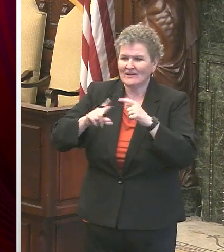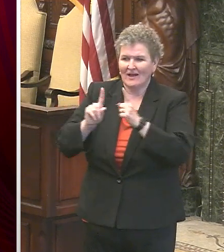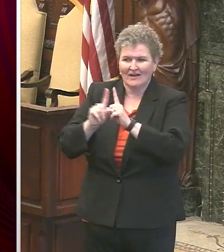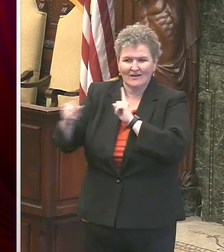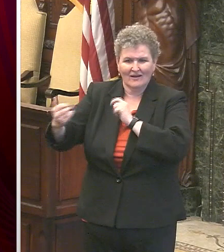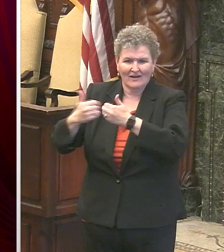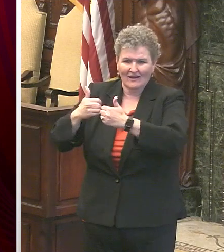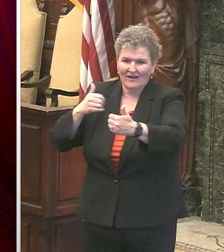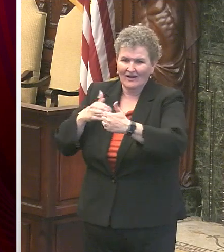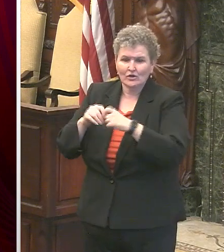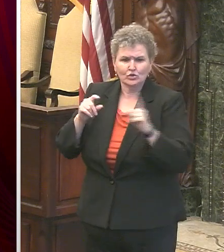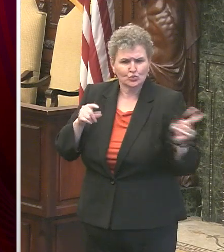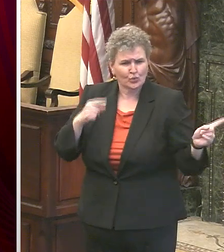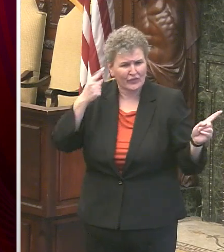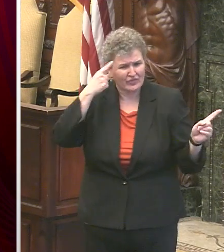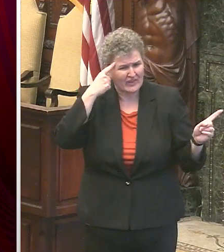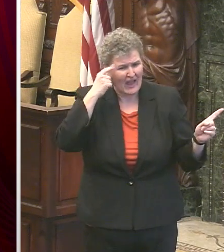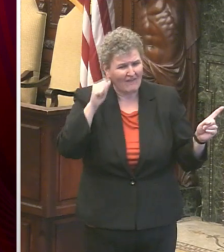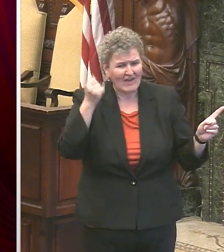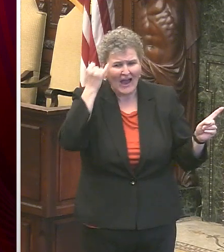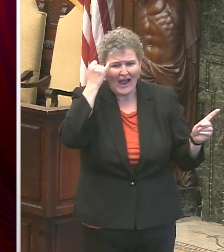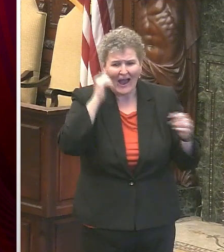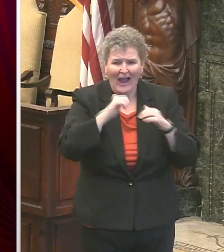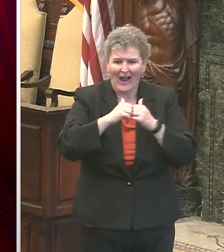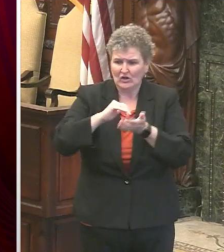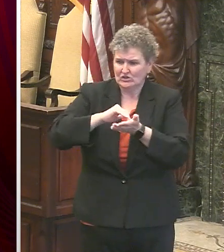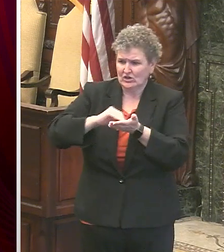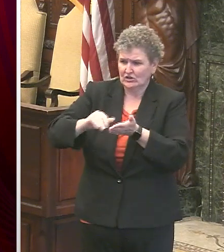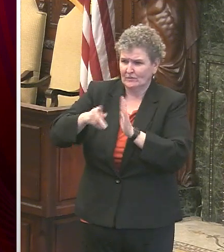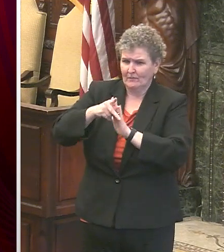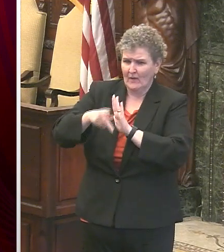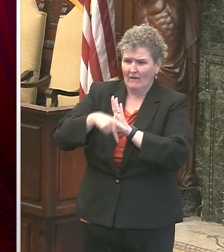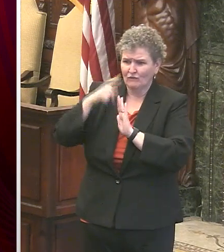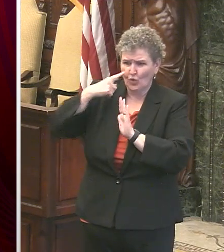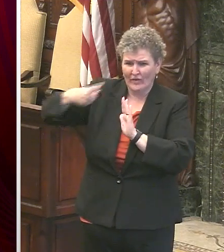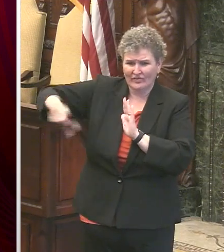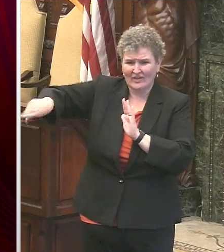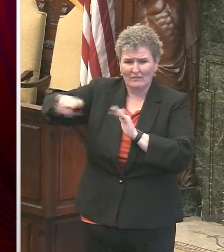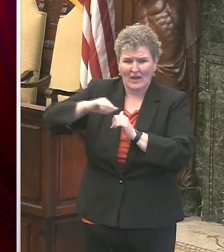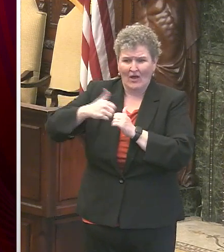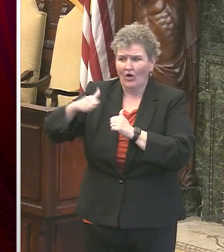have an idea of what the discharge policy would be for that alternate site?